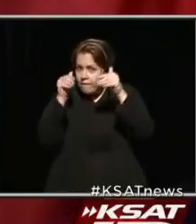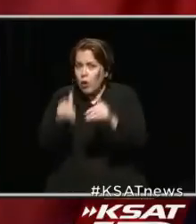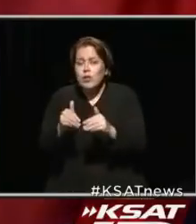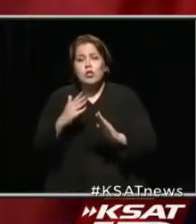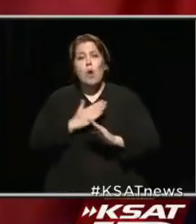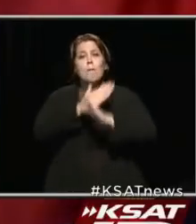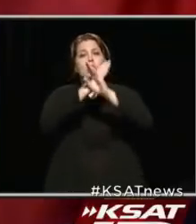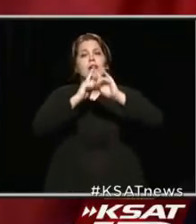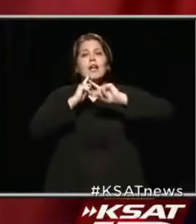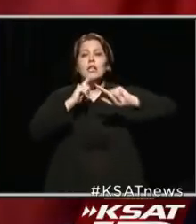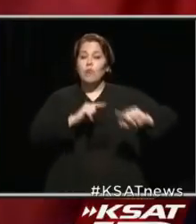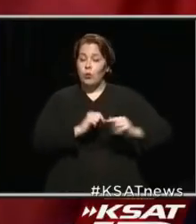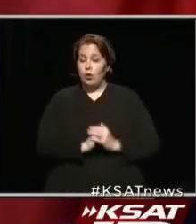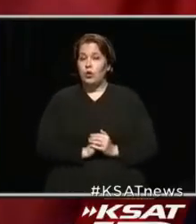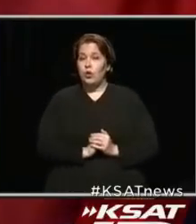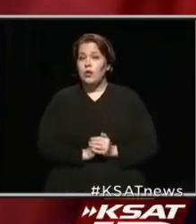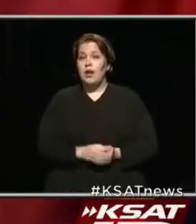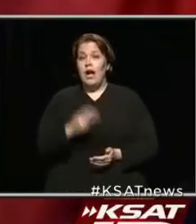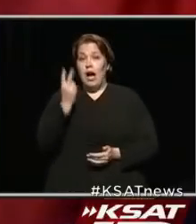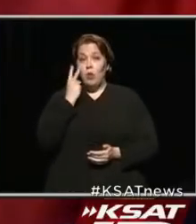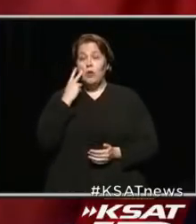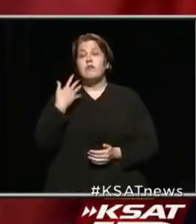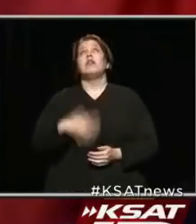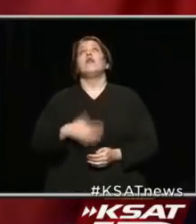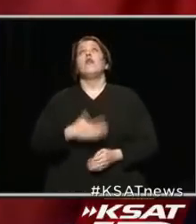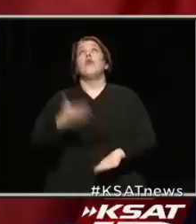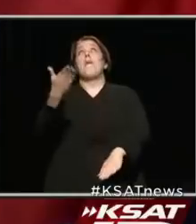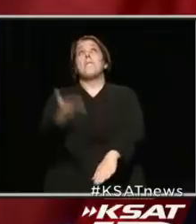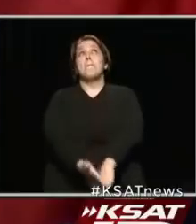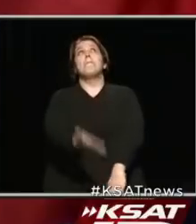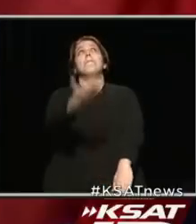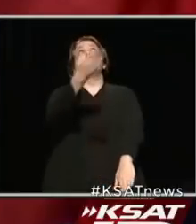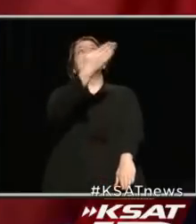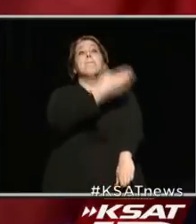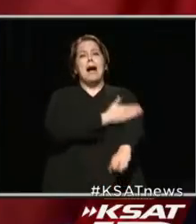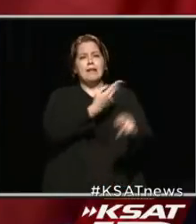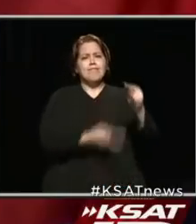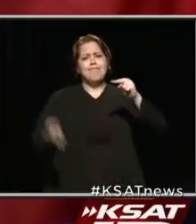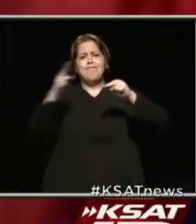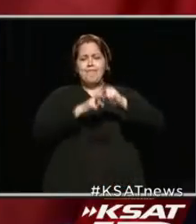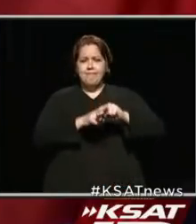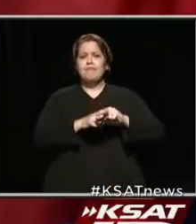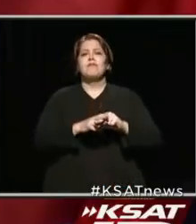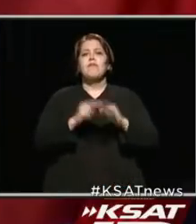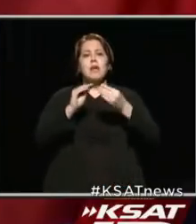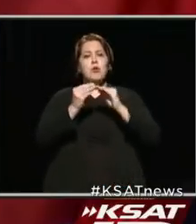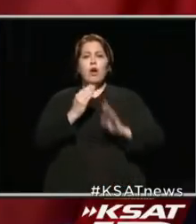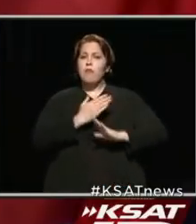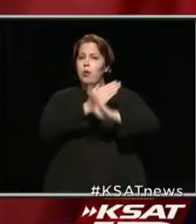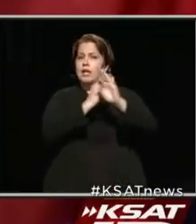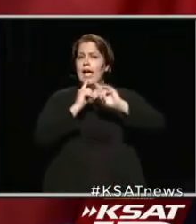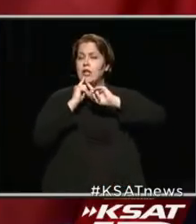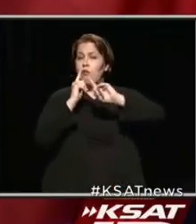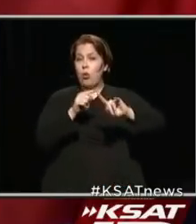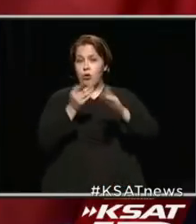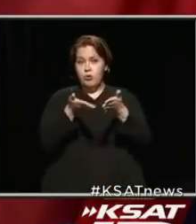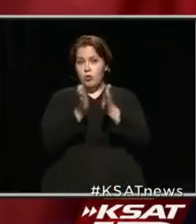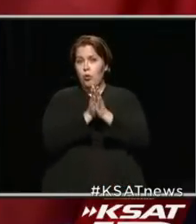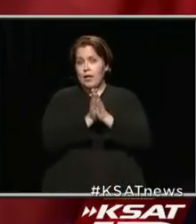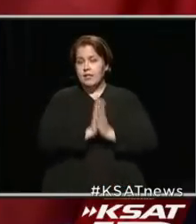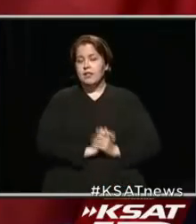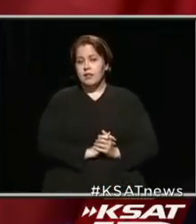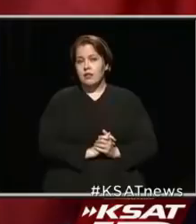orders. And we've seen a tremendous jump in the protective orders that have been